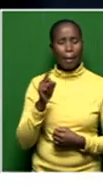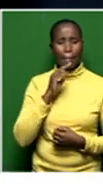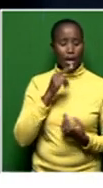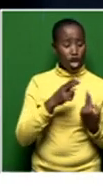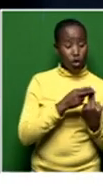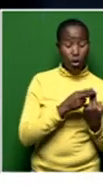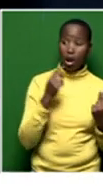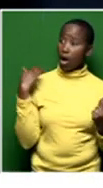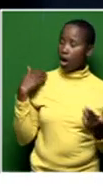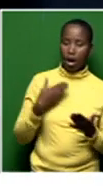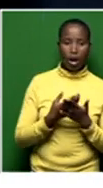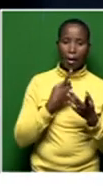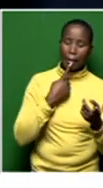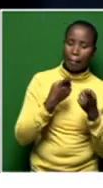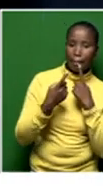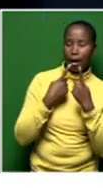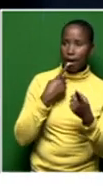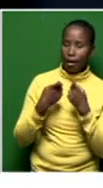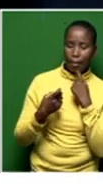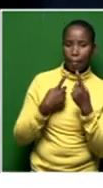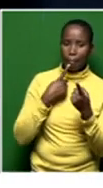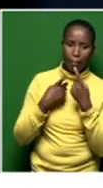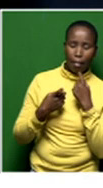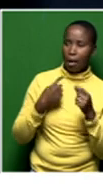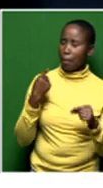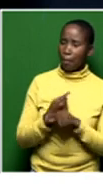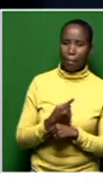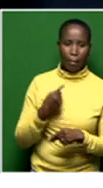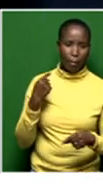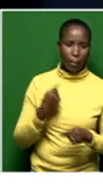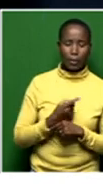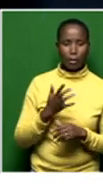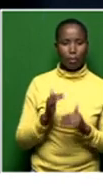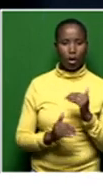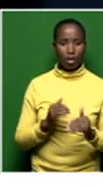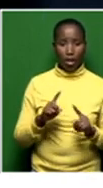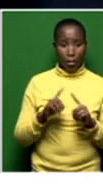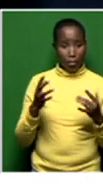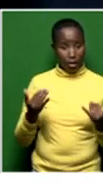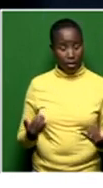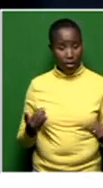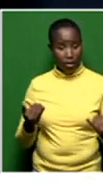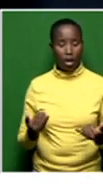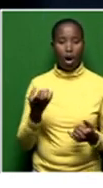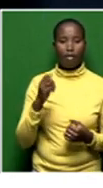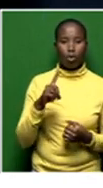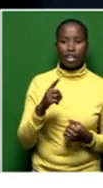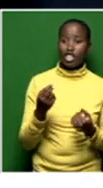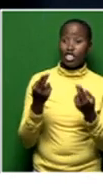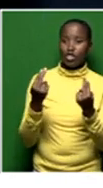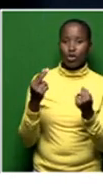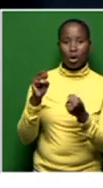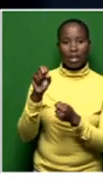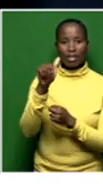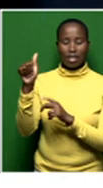been complaining was a problem at SAA prior to the restructuring process. And now that we're dealing with the so-called new SAA, we are